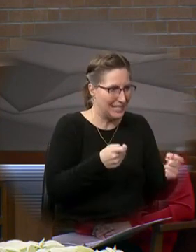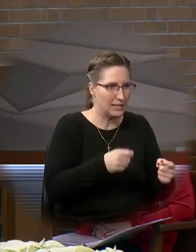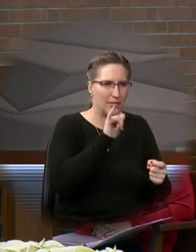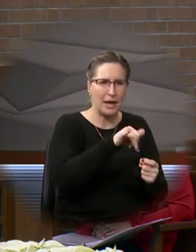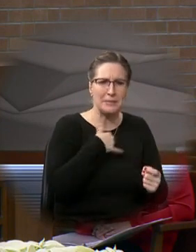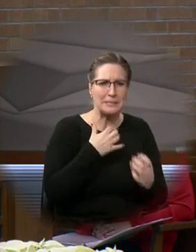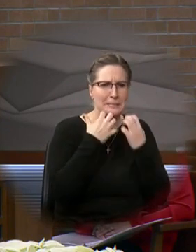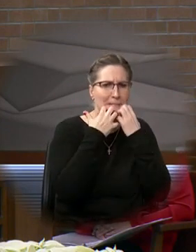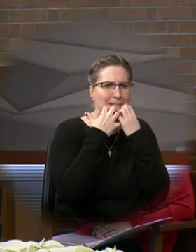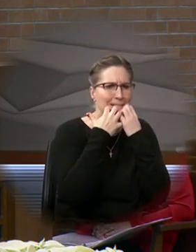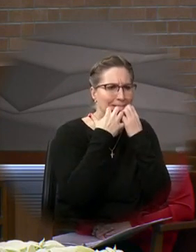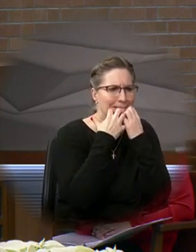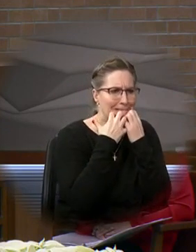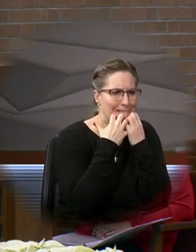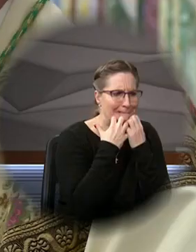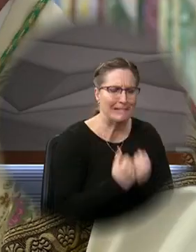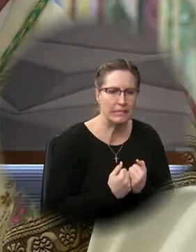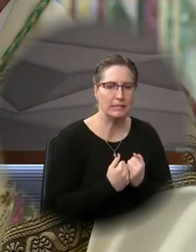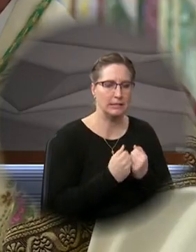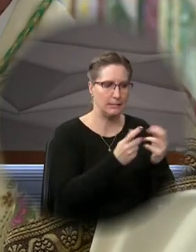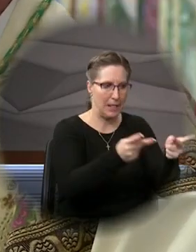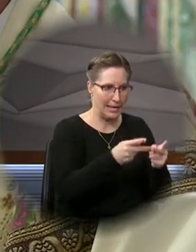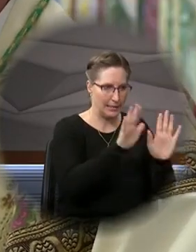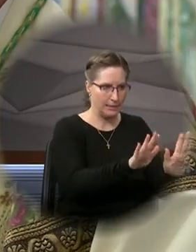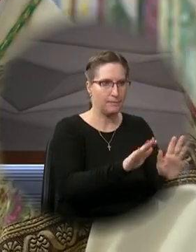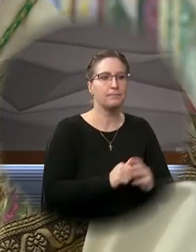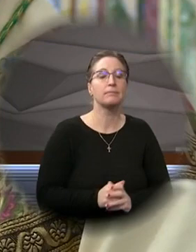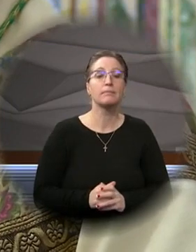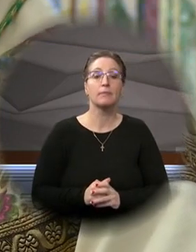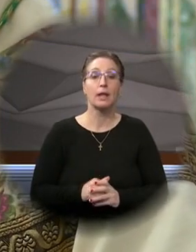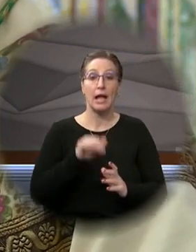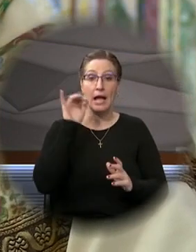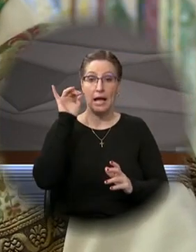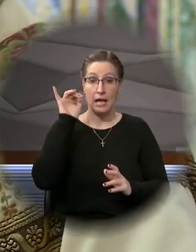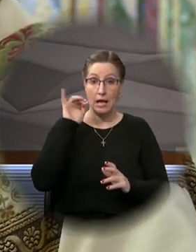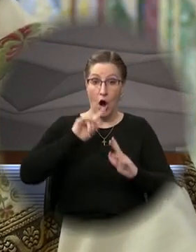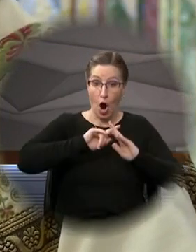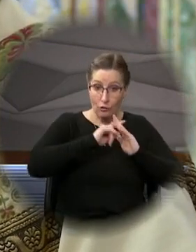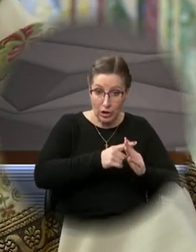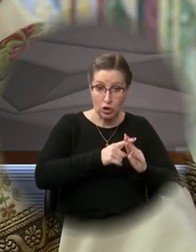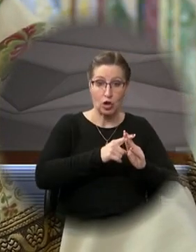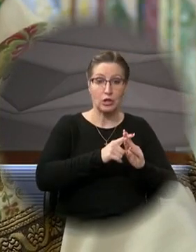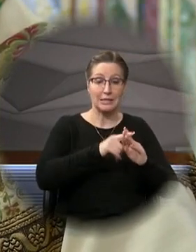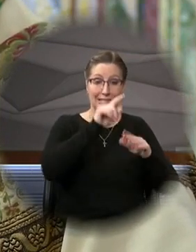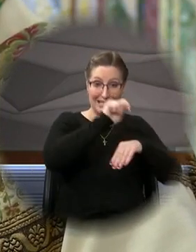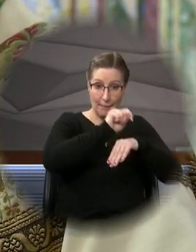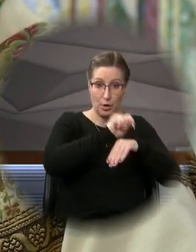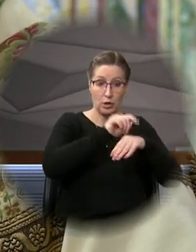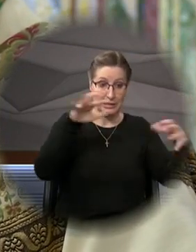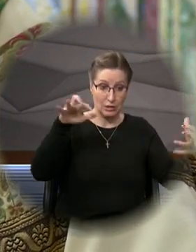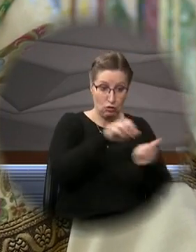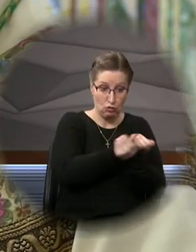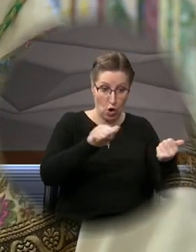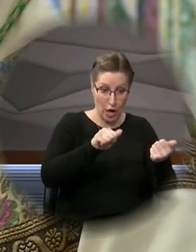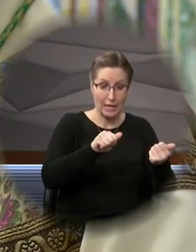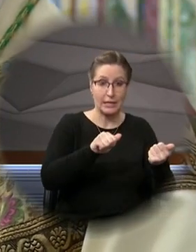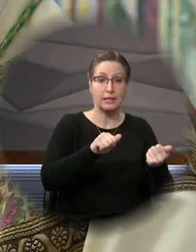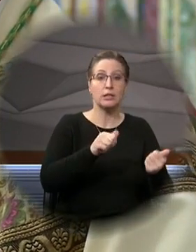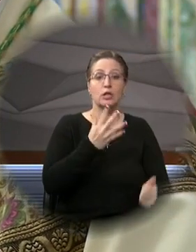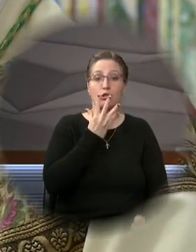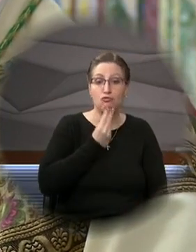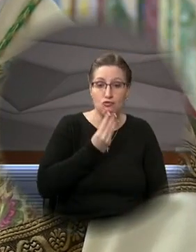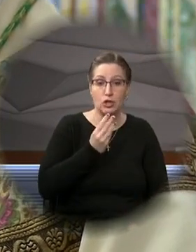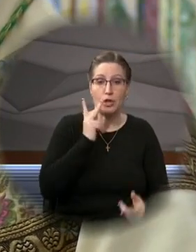most sacred spot. When the original temple was destroyed by the Babylonians, and the Jewish